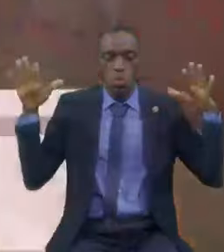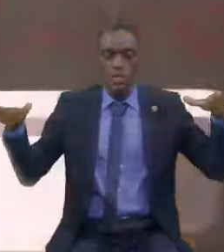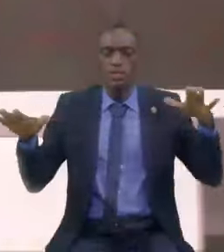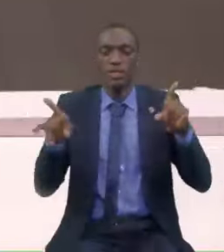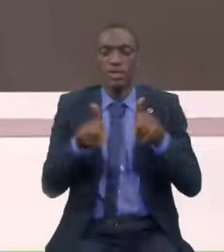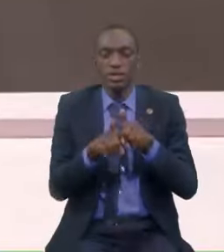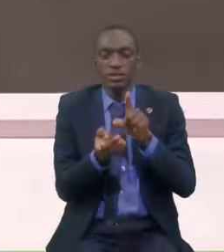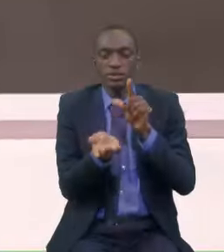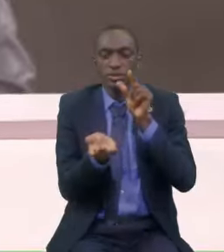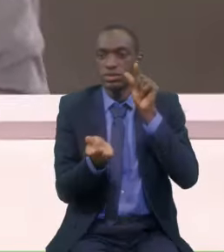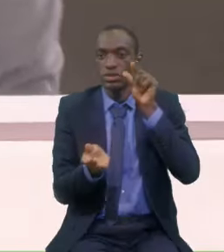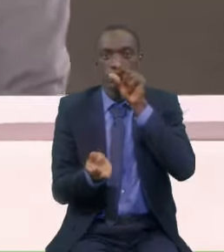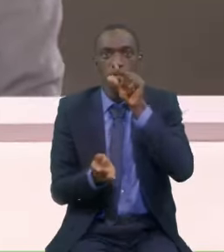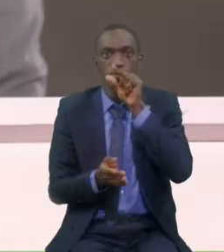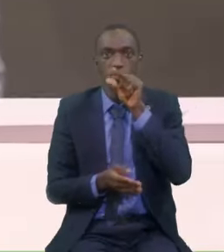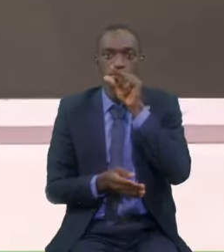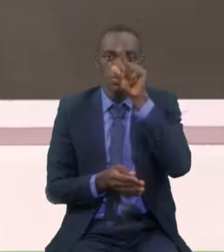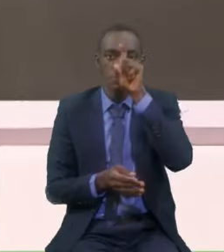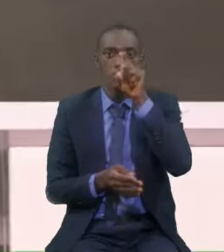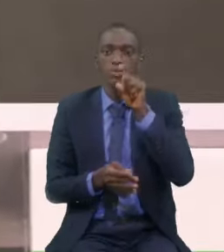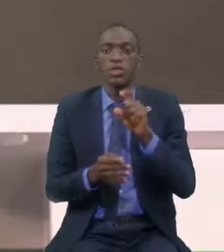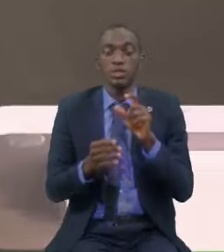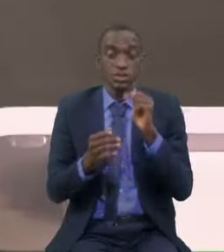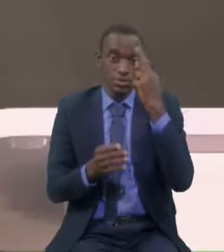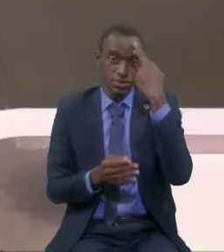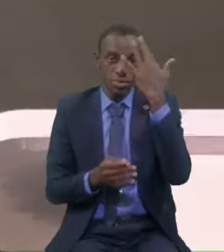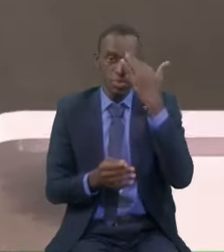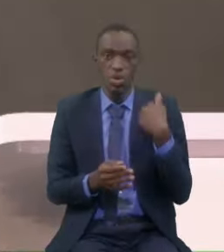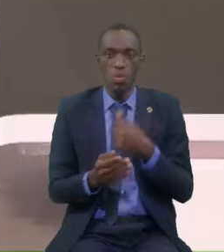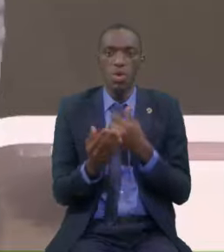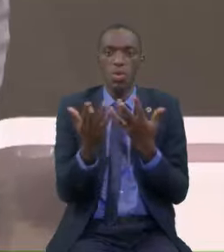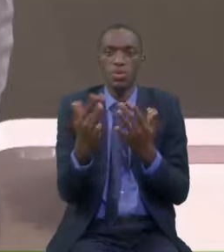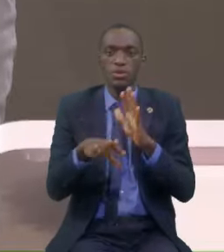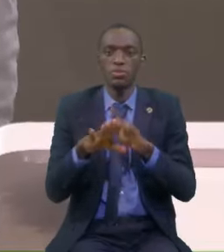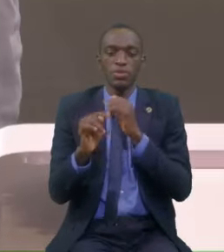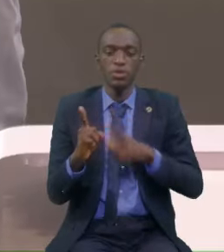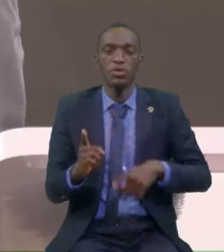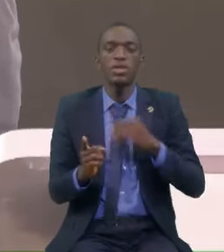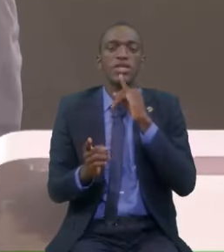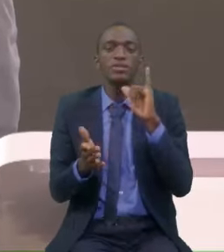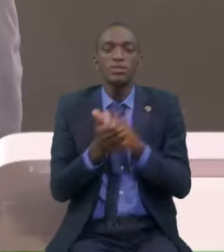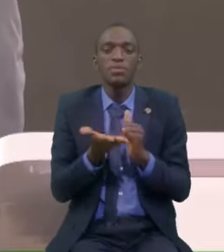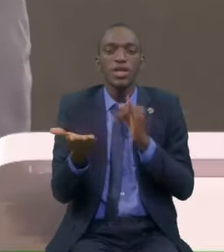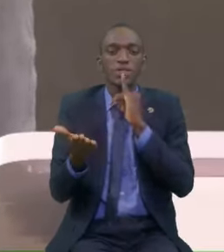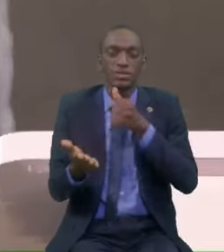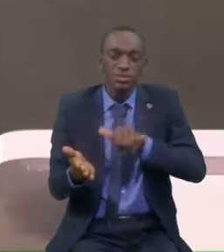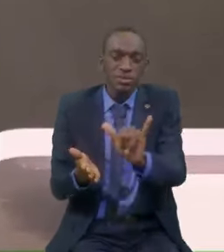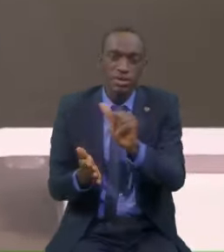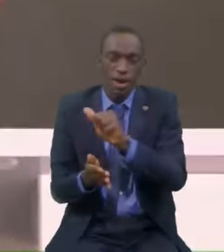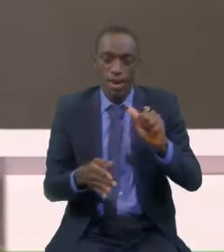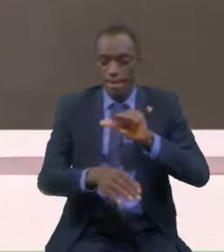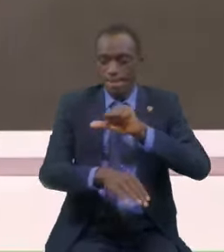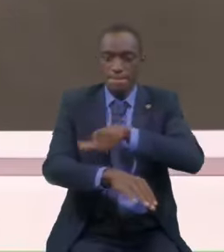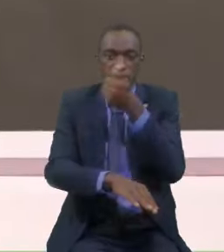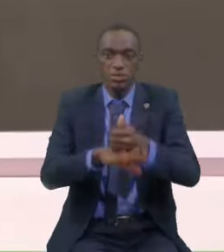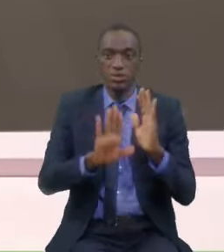Lord is that there is still a mountain to climb. There is still a field to reap. There